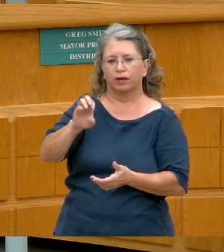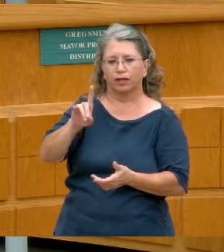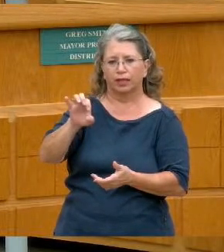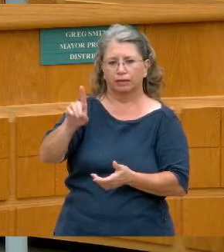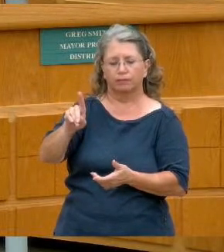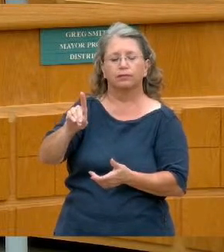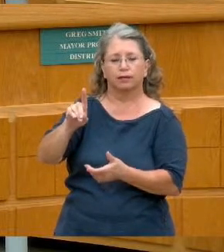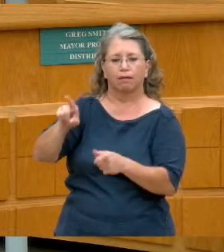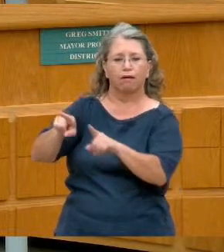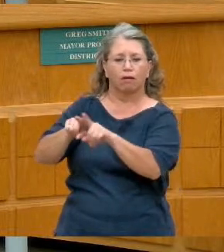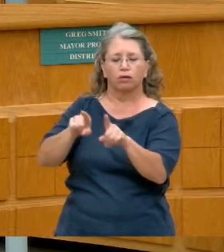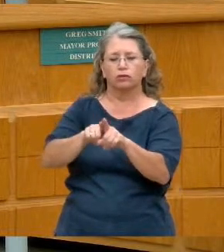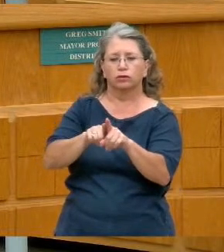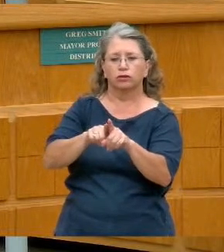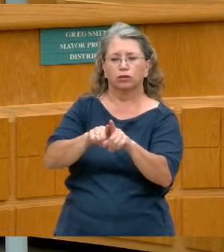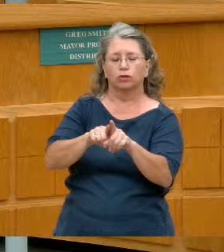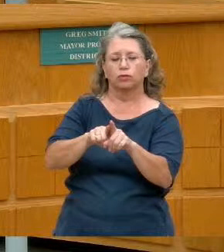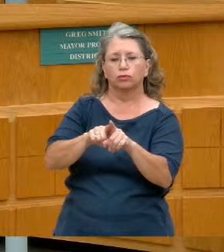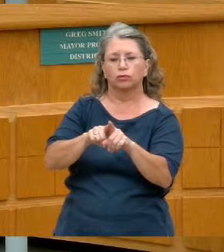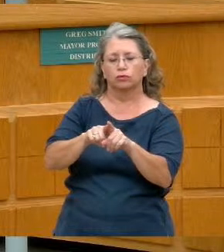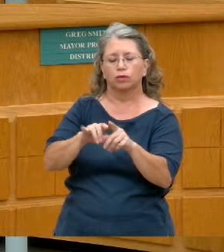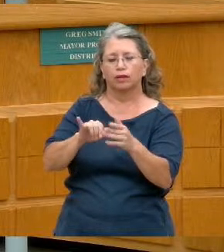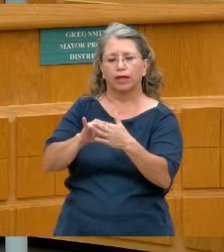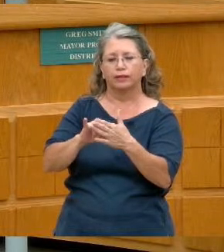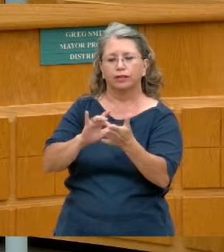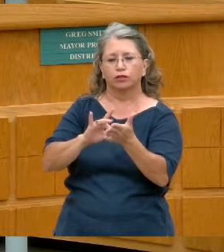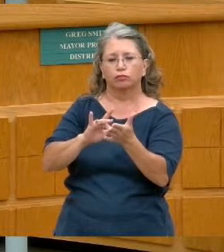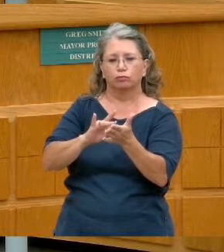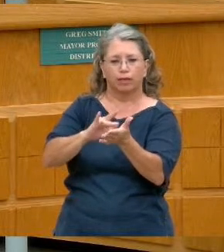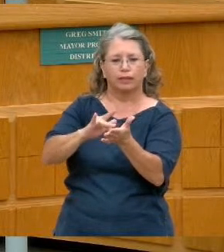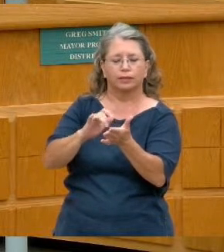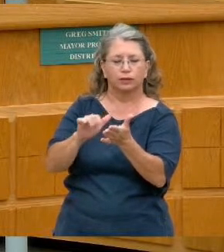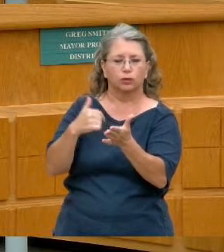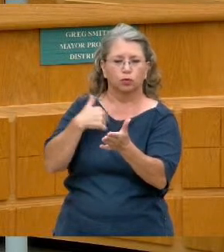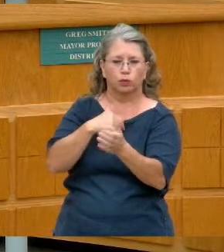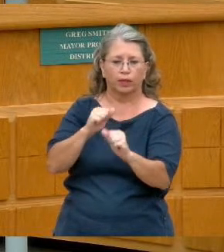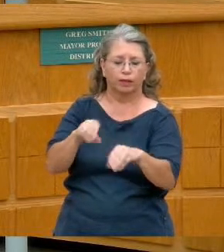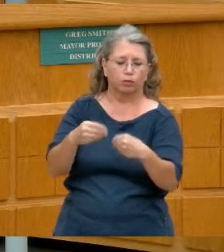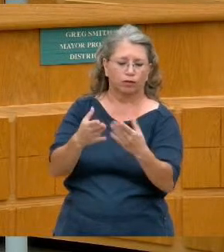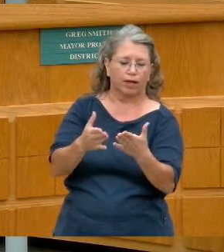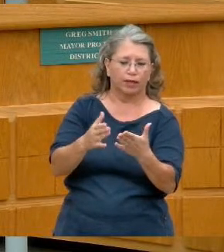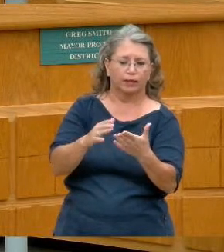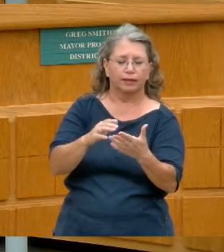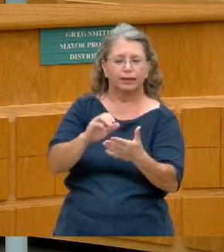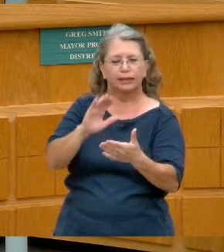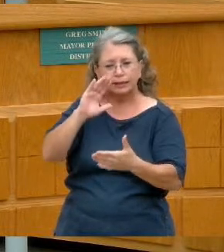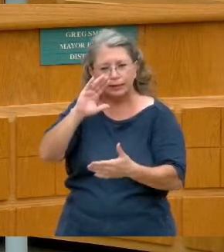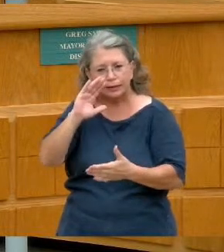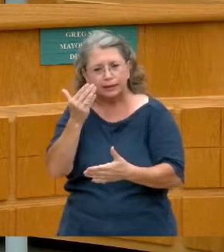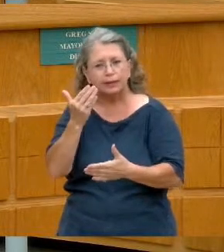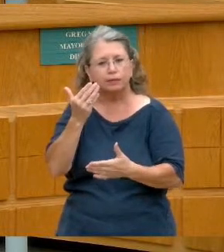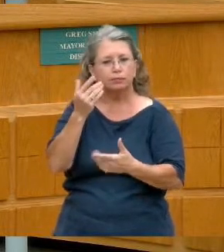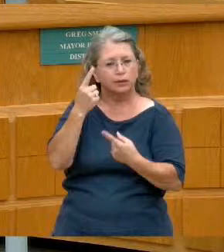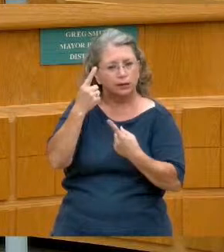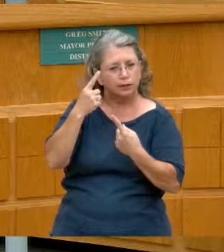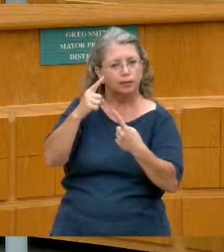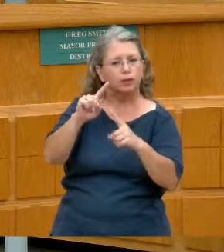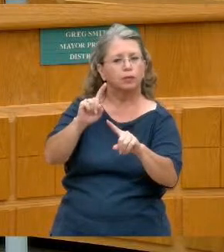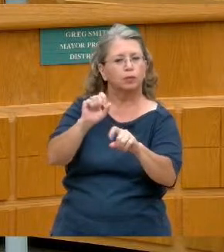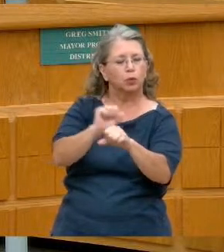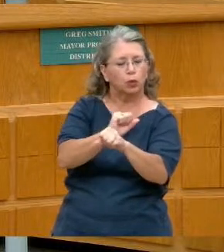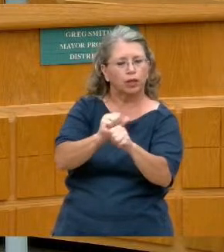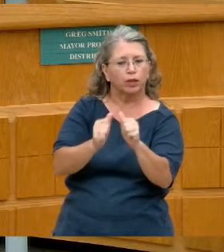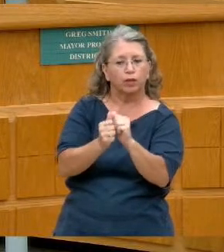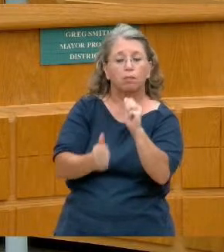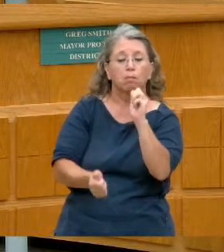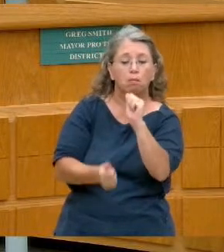we're able to offer all 3 effective treatments to the patients, and that seems to be working pretty good in majority of our